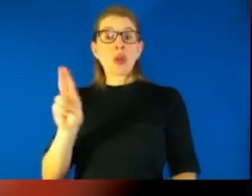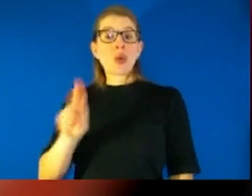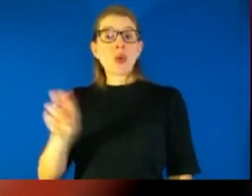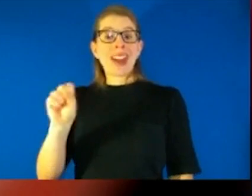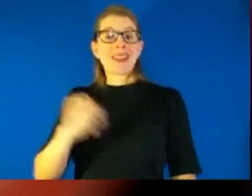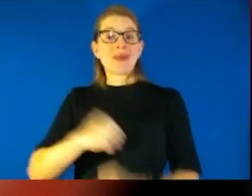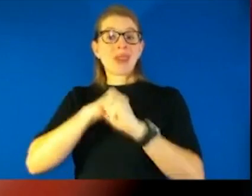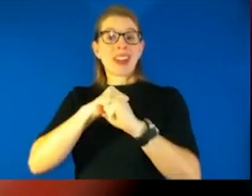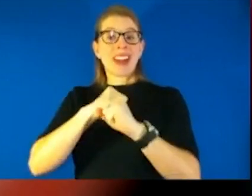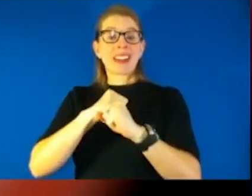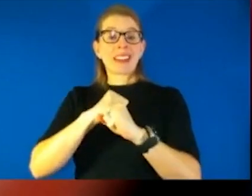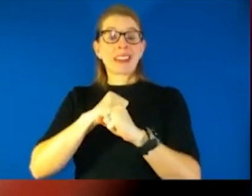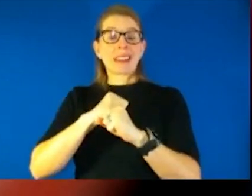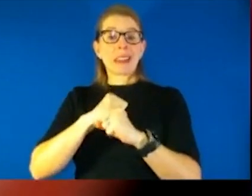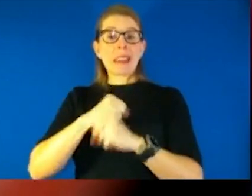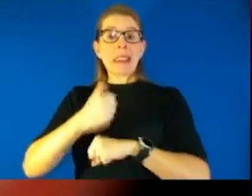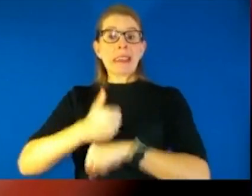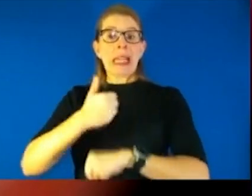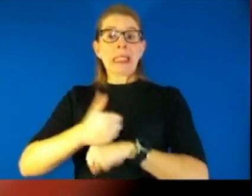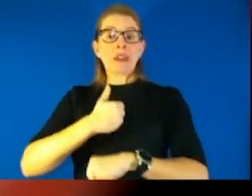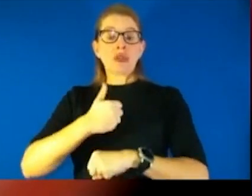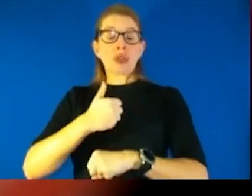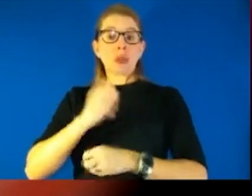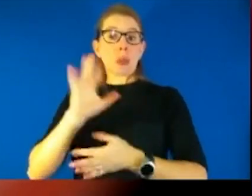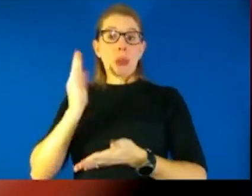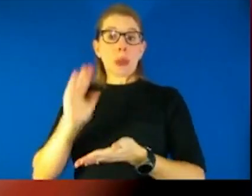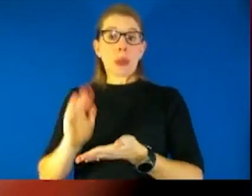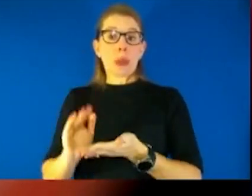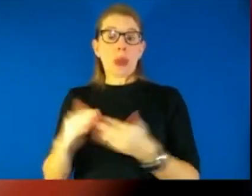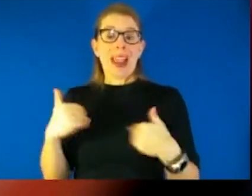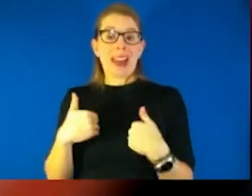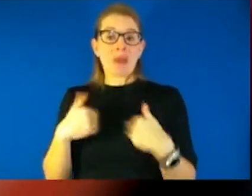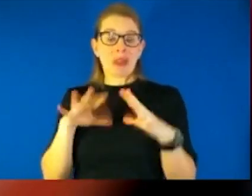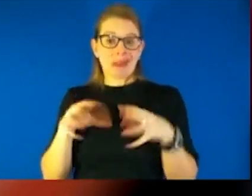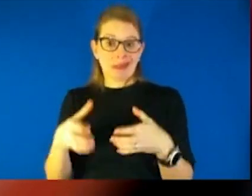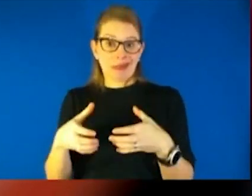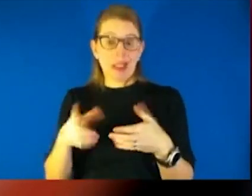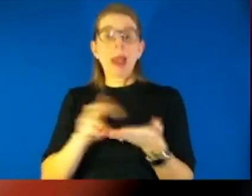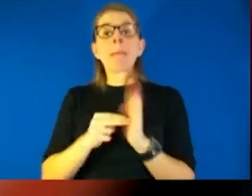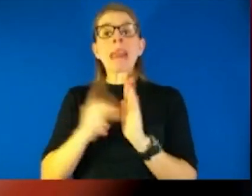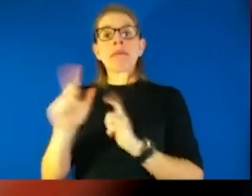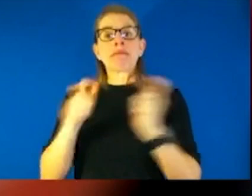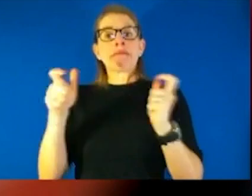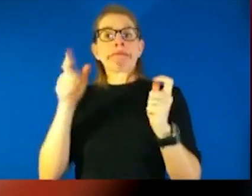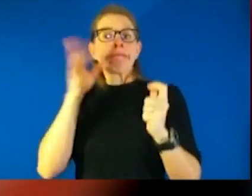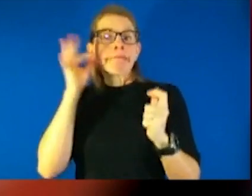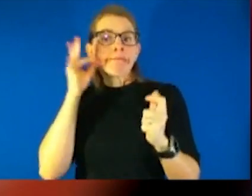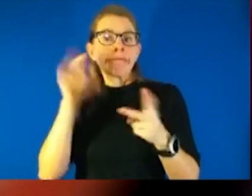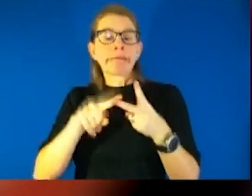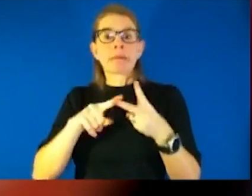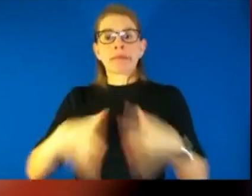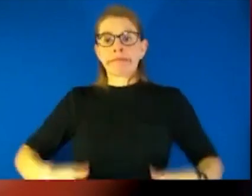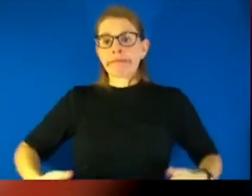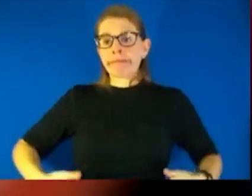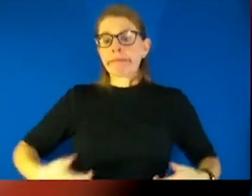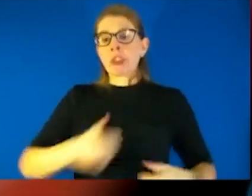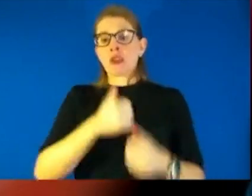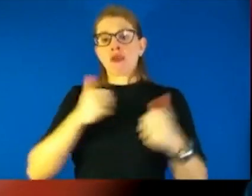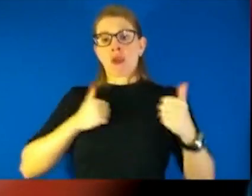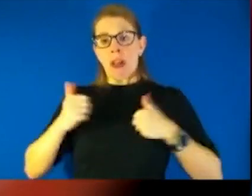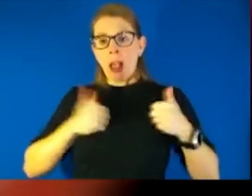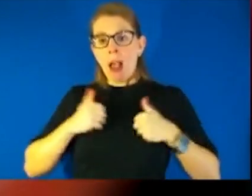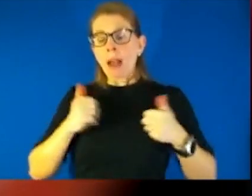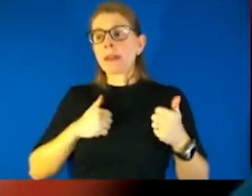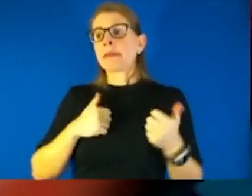protect endangered animals, zoo animals. And we are talking large cats, we are talking primates, gorillas,